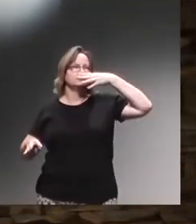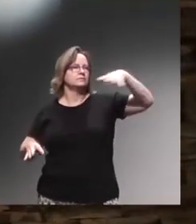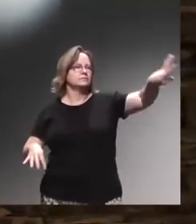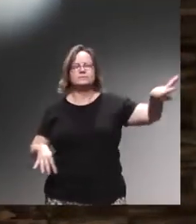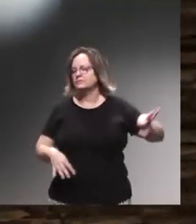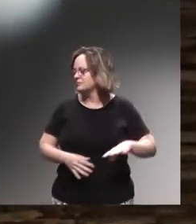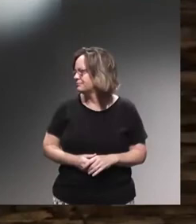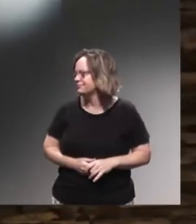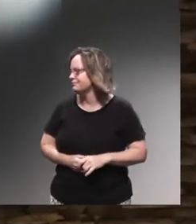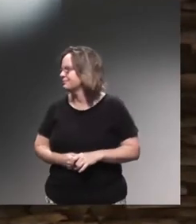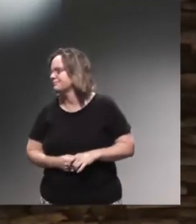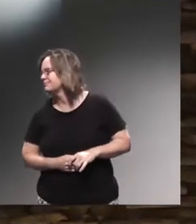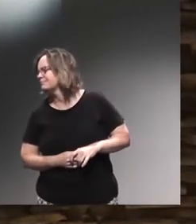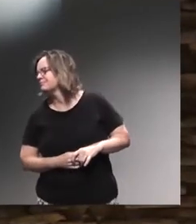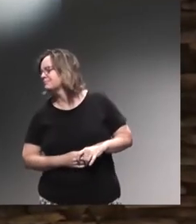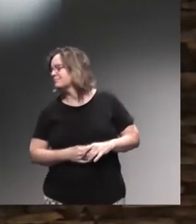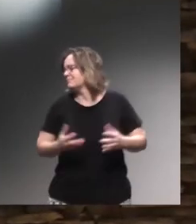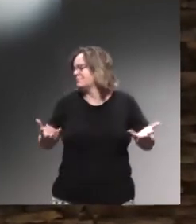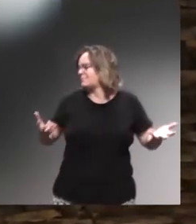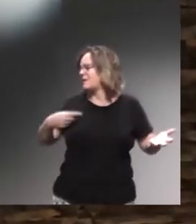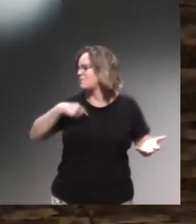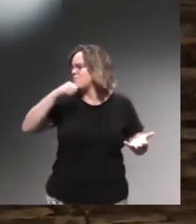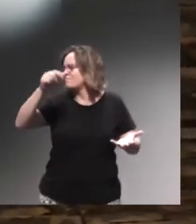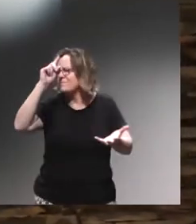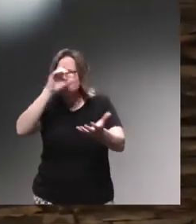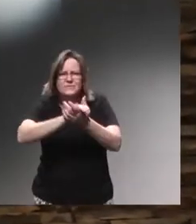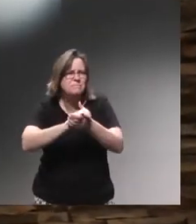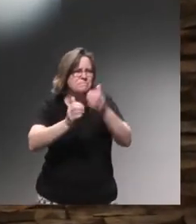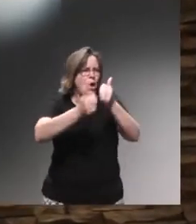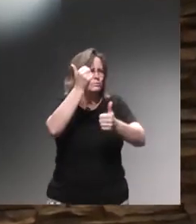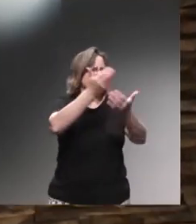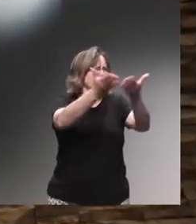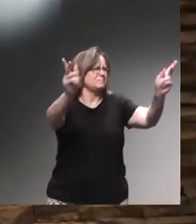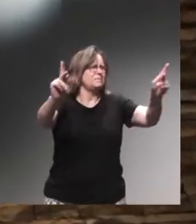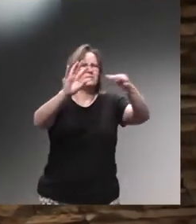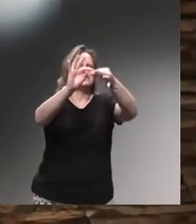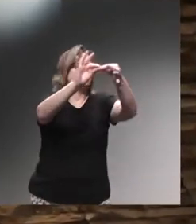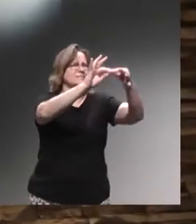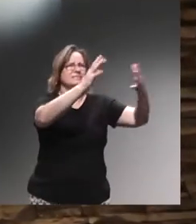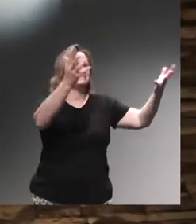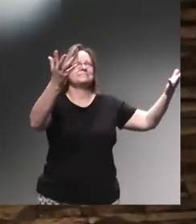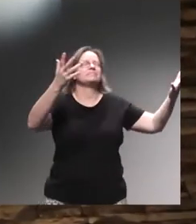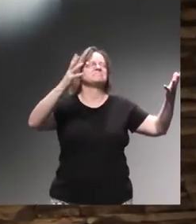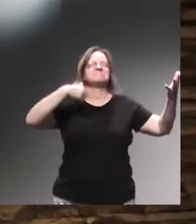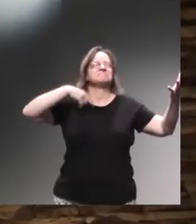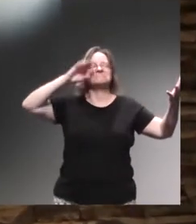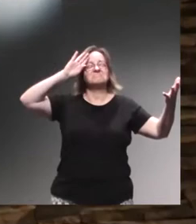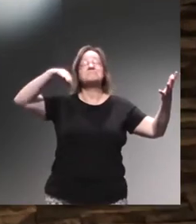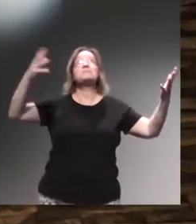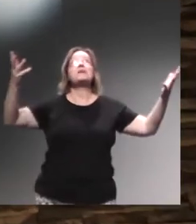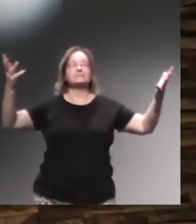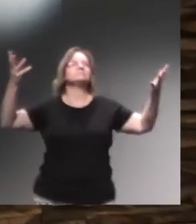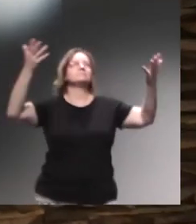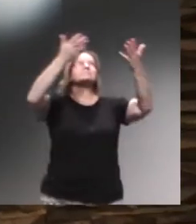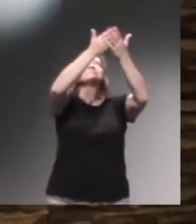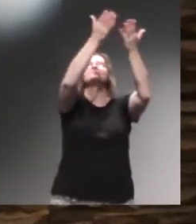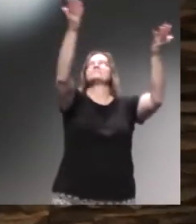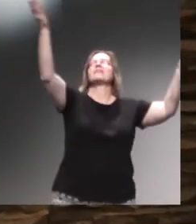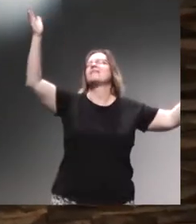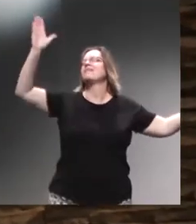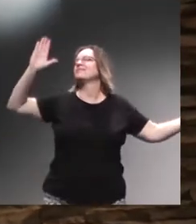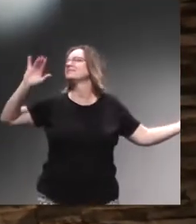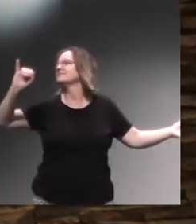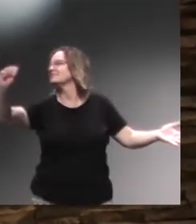believe what most people see. What I know to be. God is so good. All the